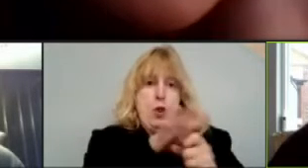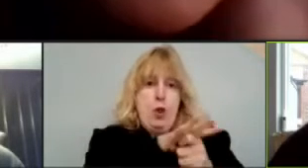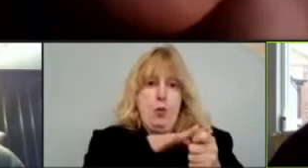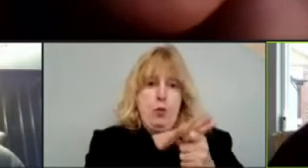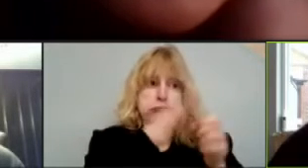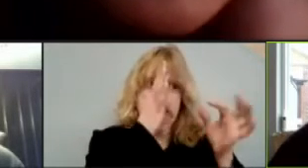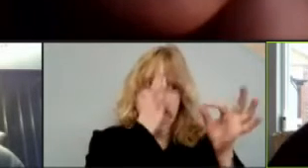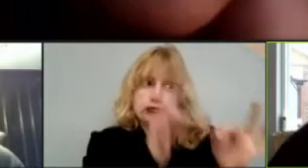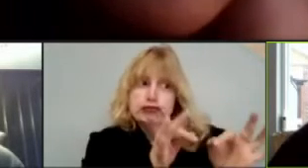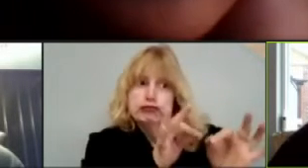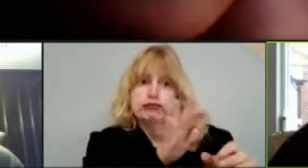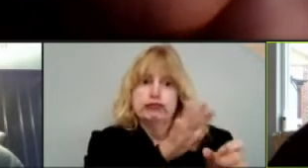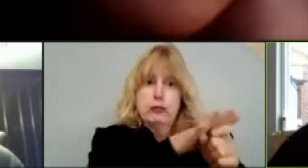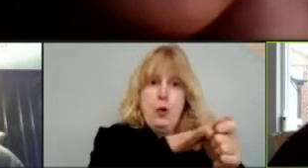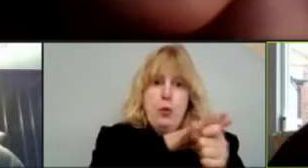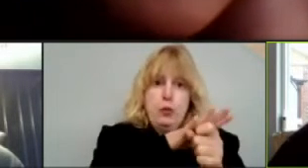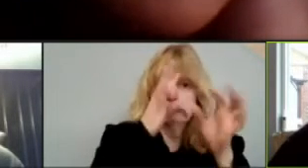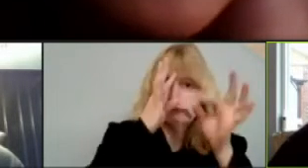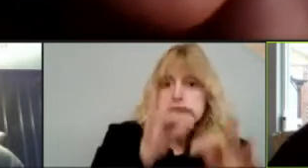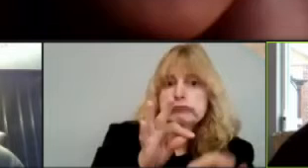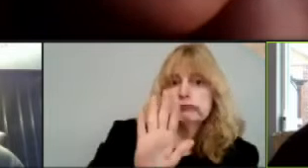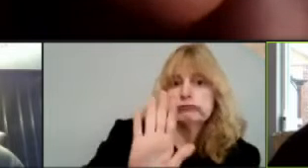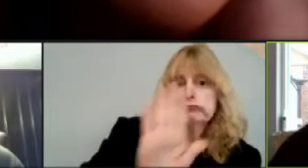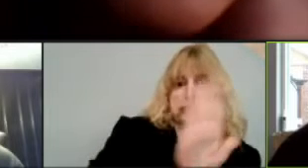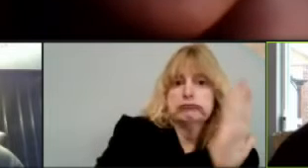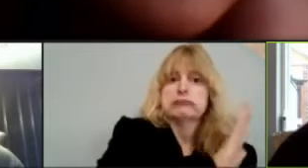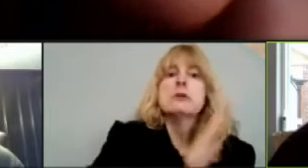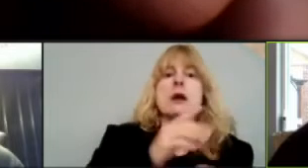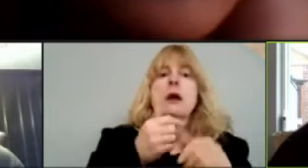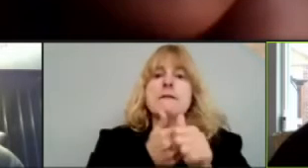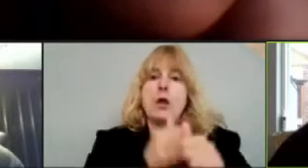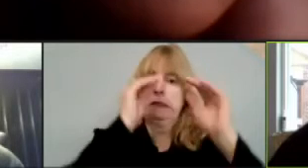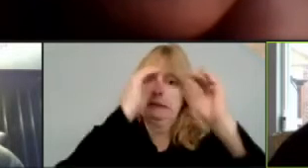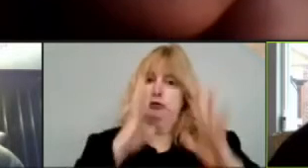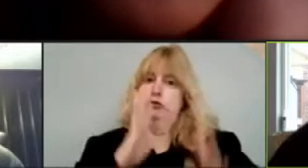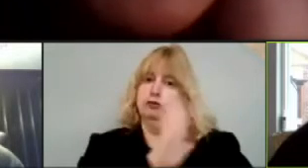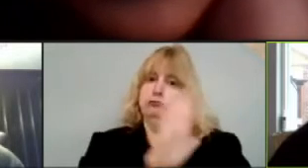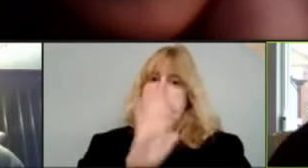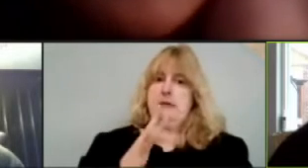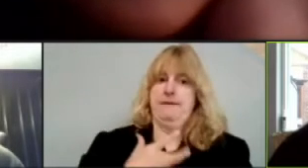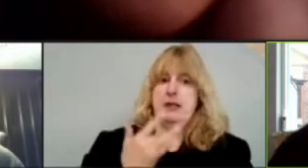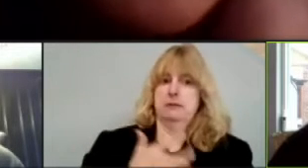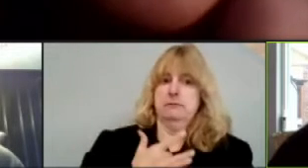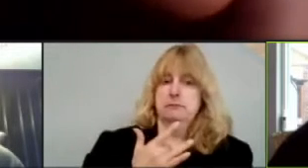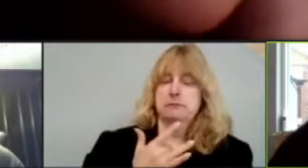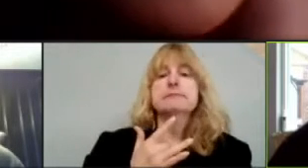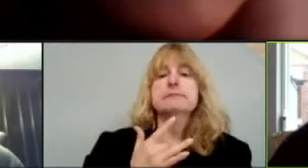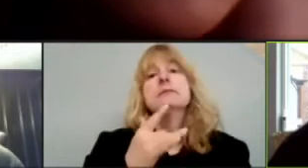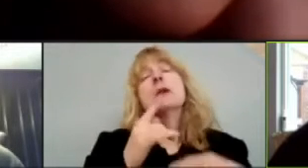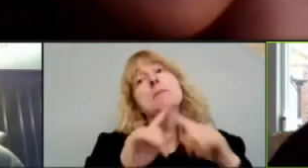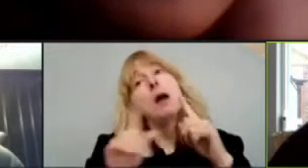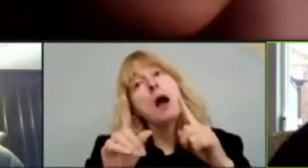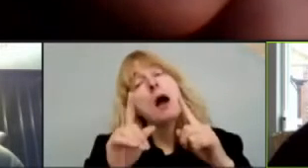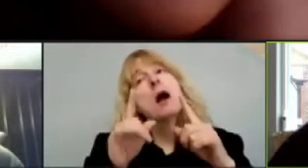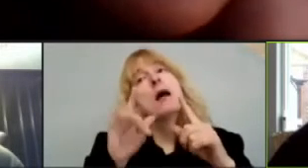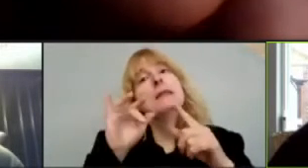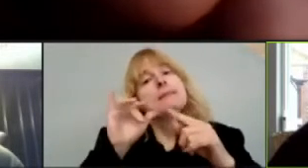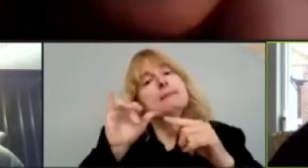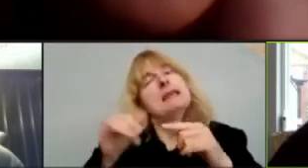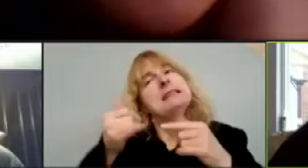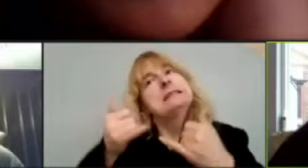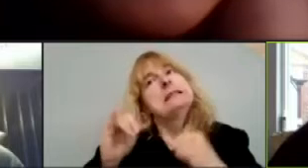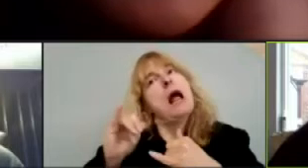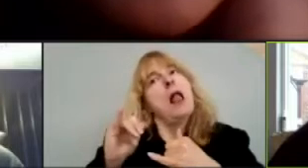taking into consideration teacher feelings about that as well. But on the upside, it's encouraging that